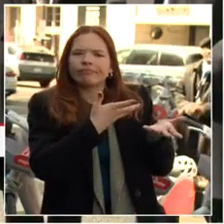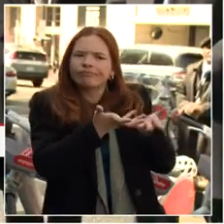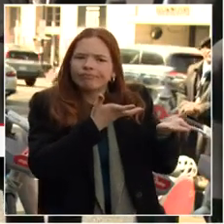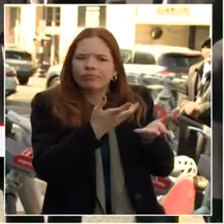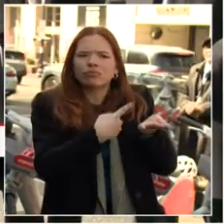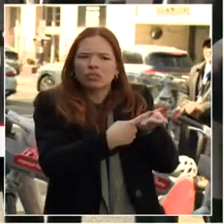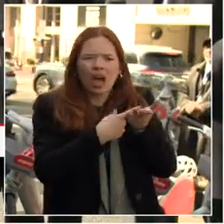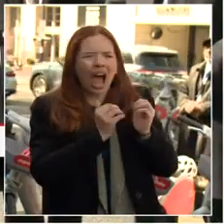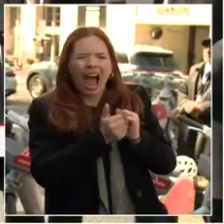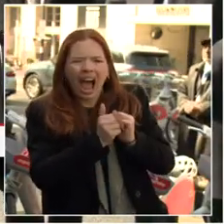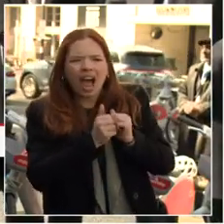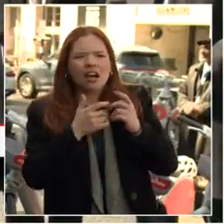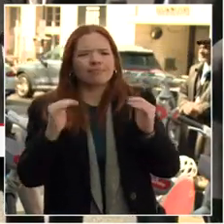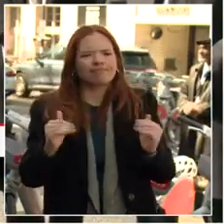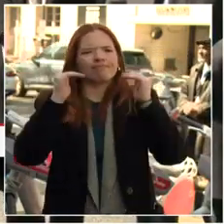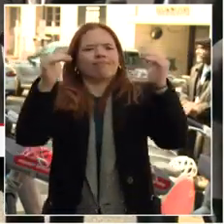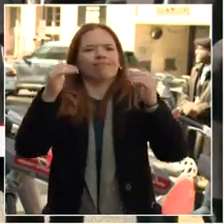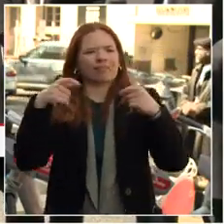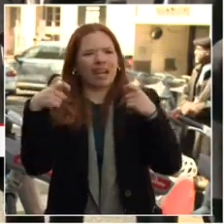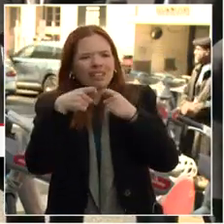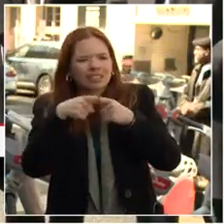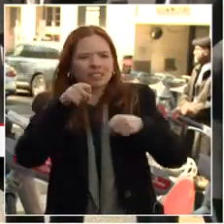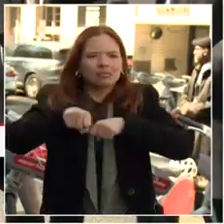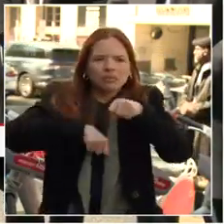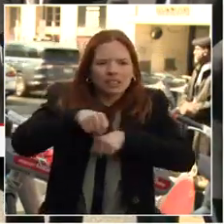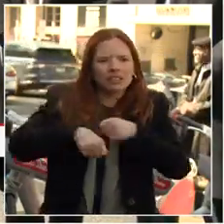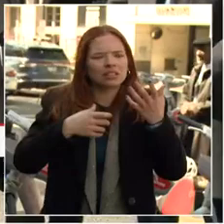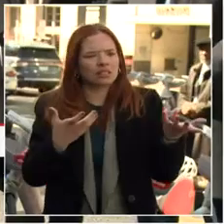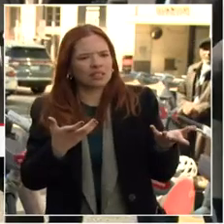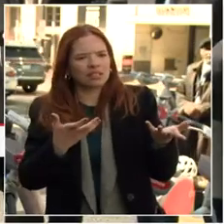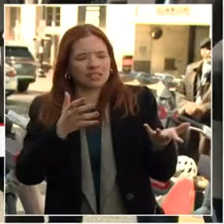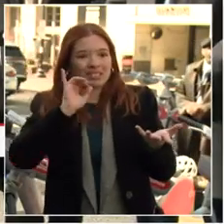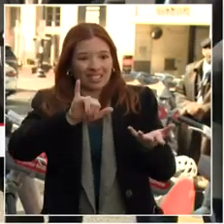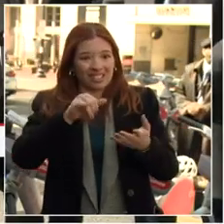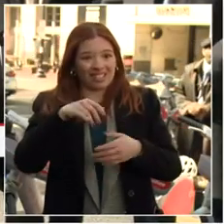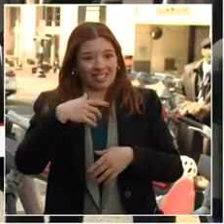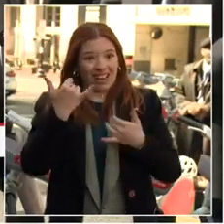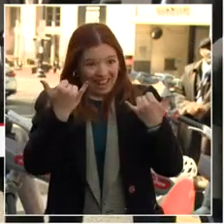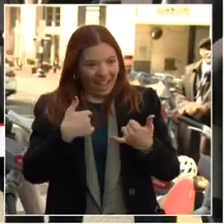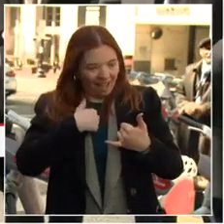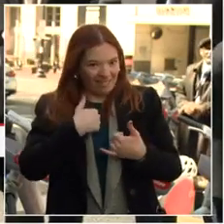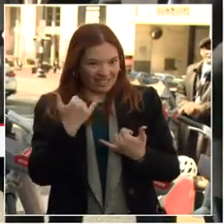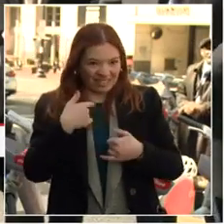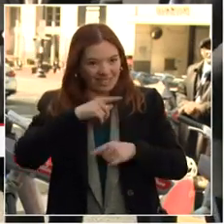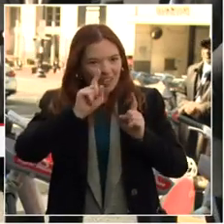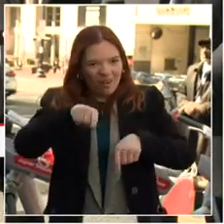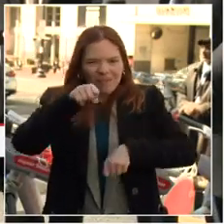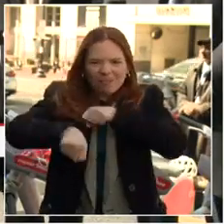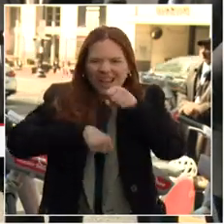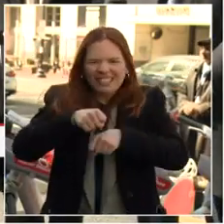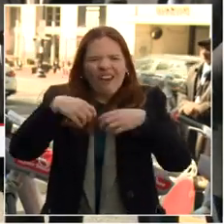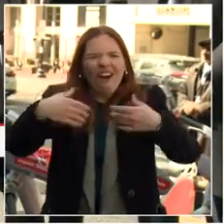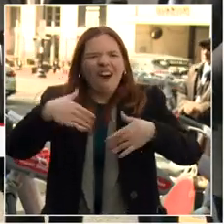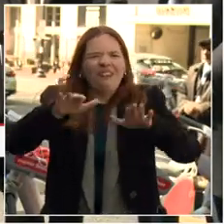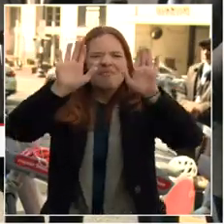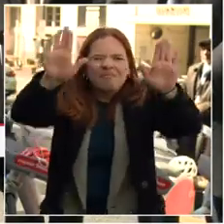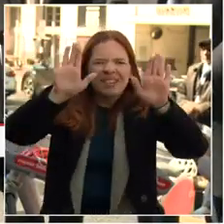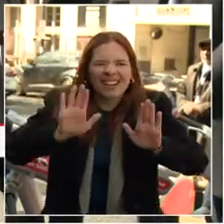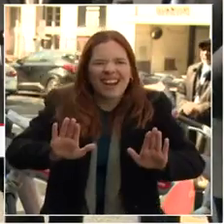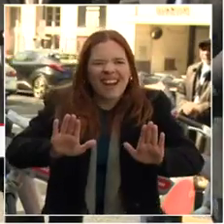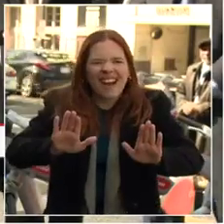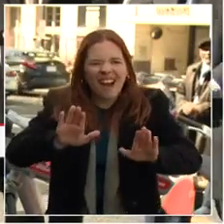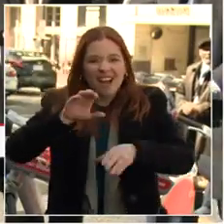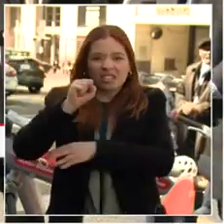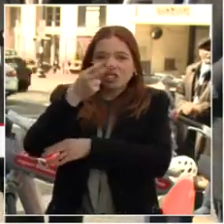this lane. It was fantastic. It was a great ride to get from the Shawn neighborhood right down to the Wilson building very quickly,